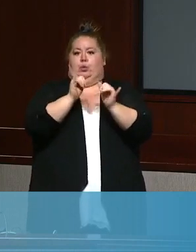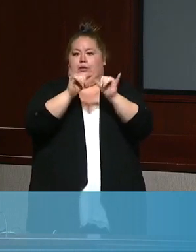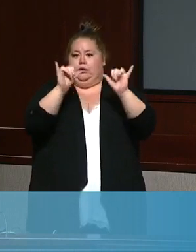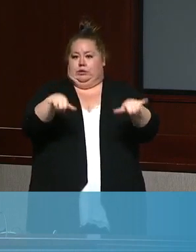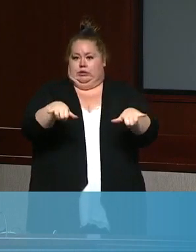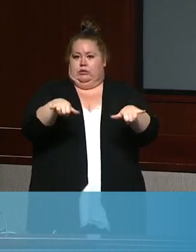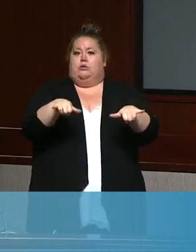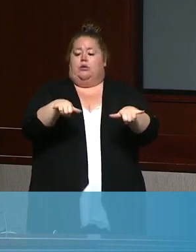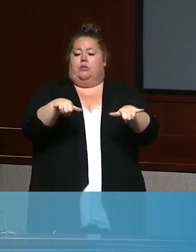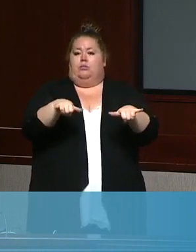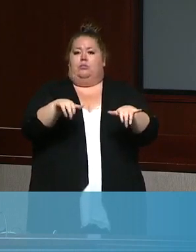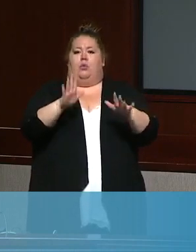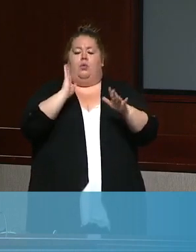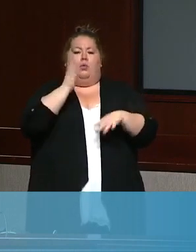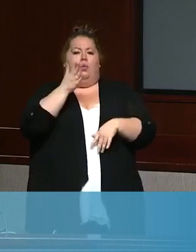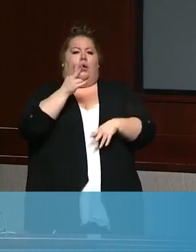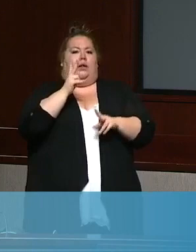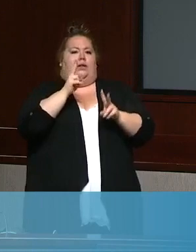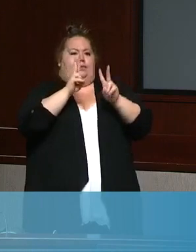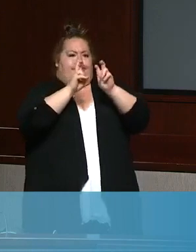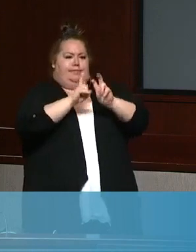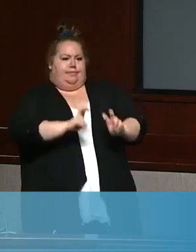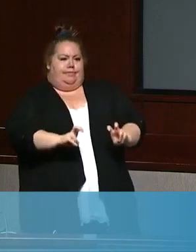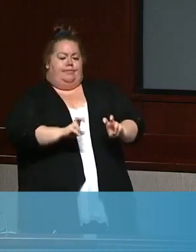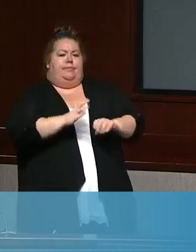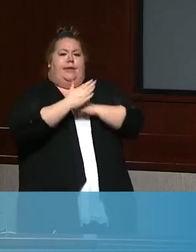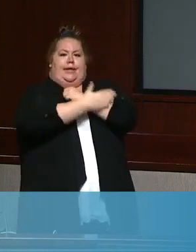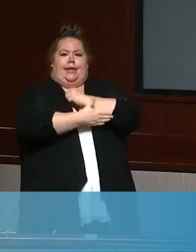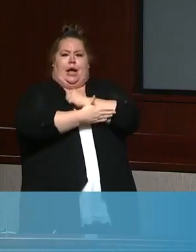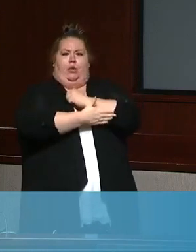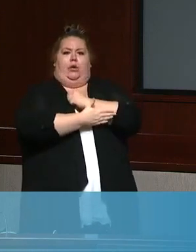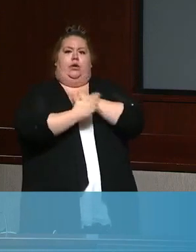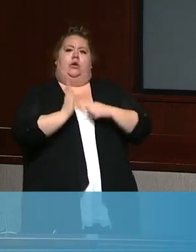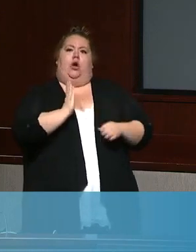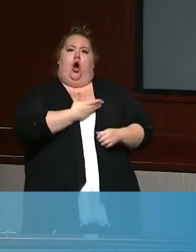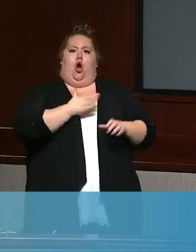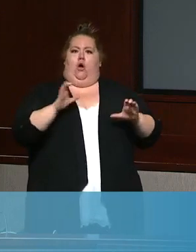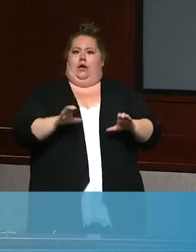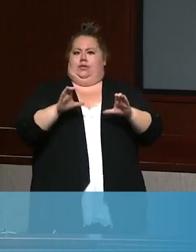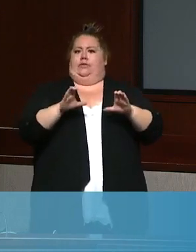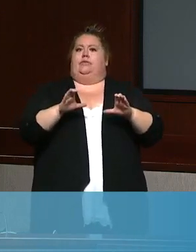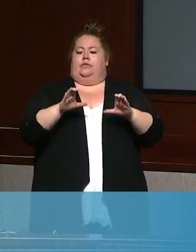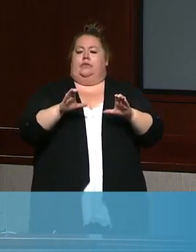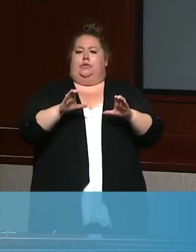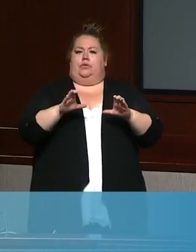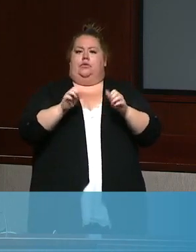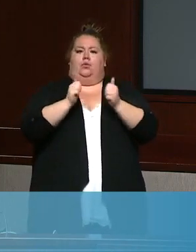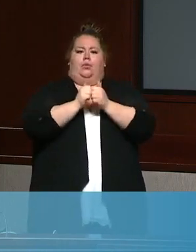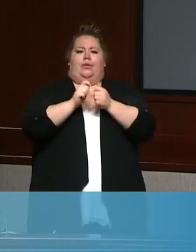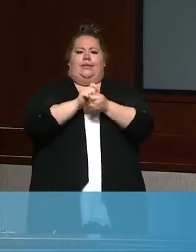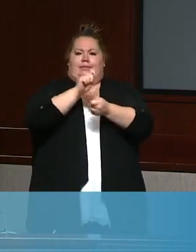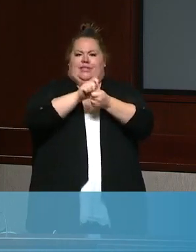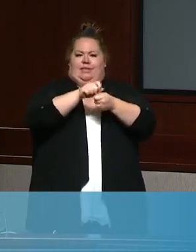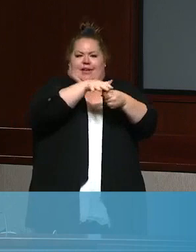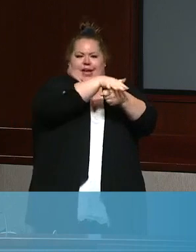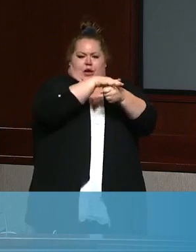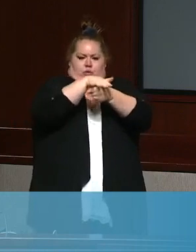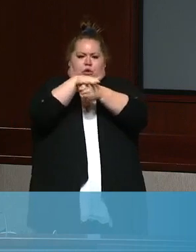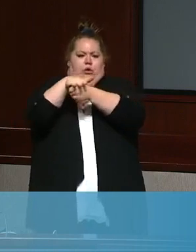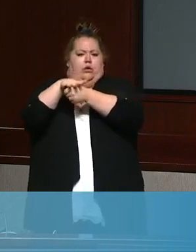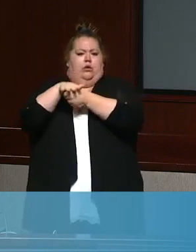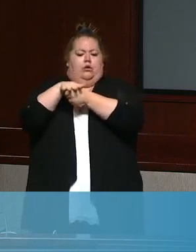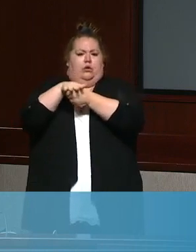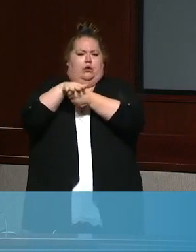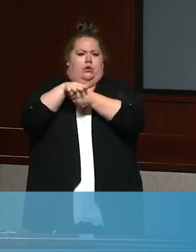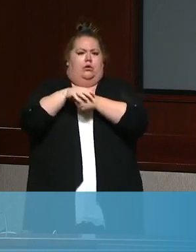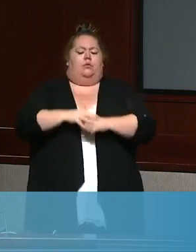that measures the county's performance in two specific areas. These are similar areas